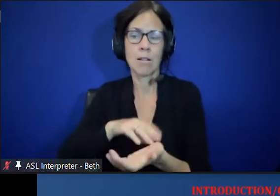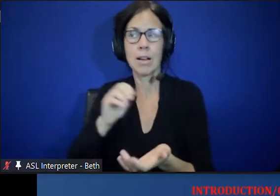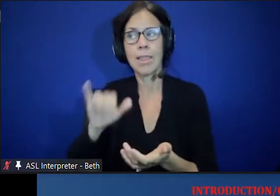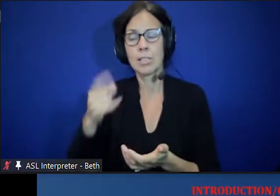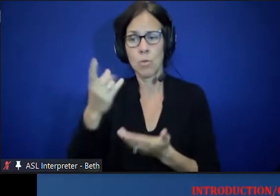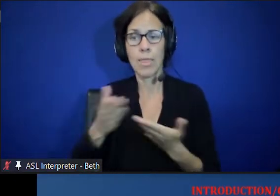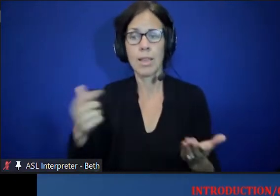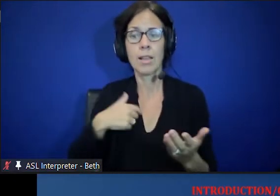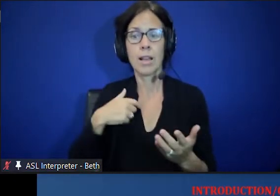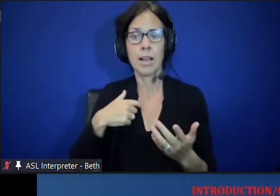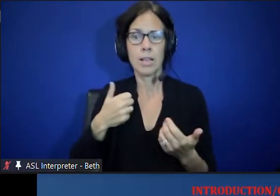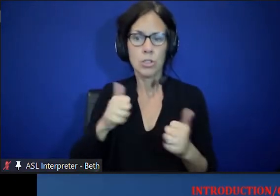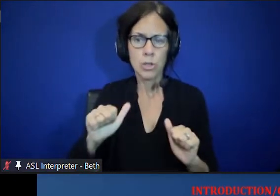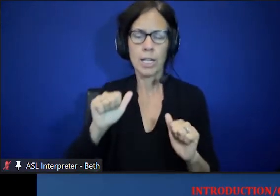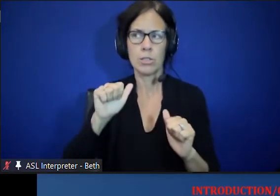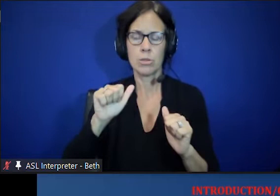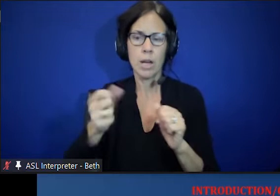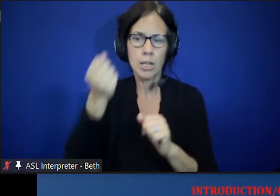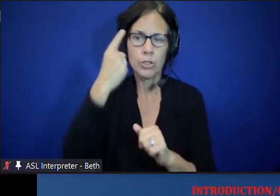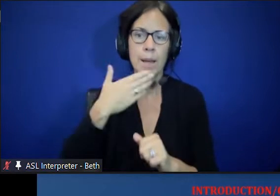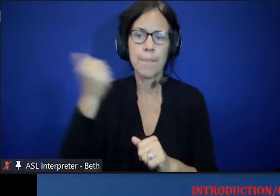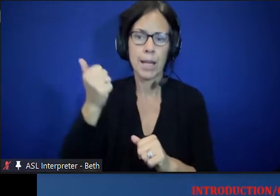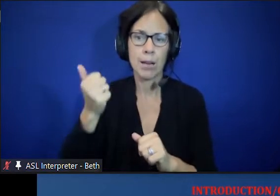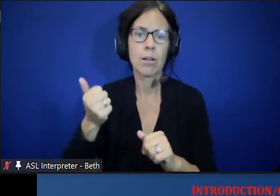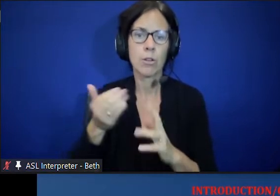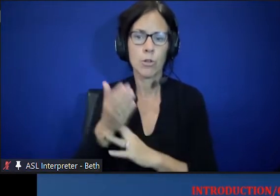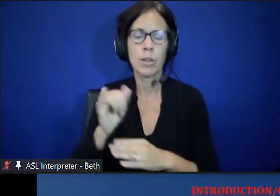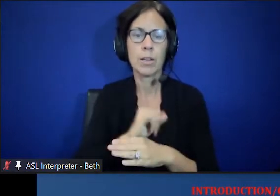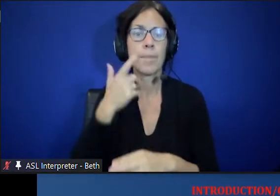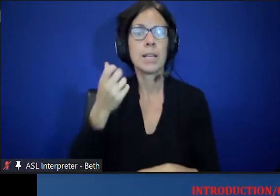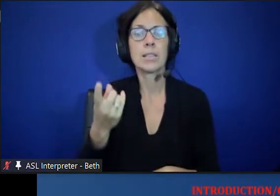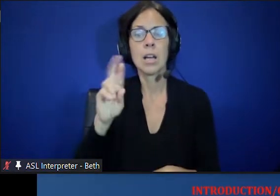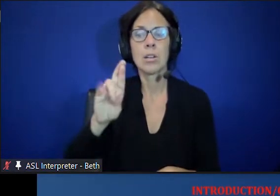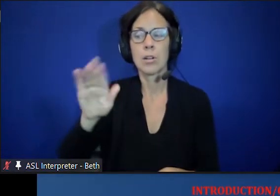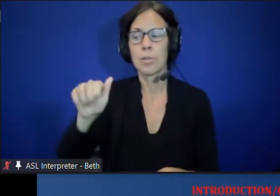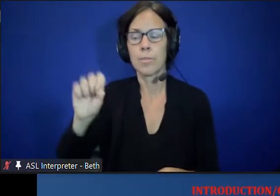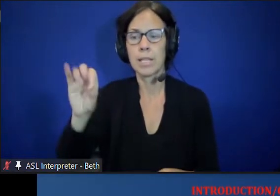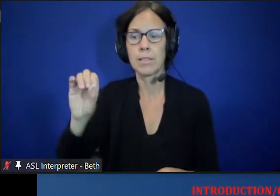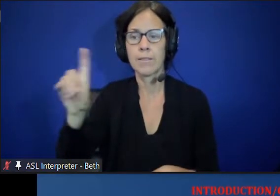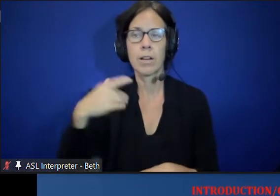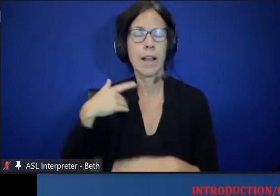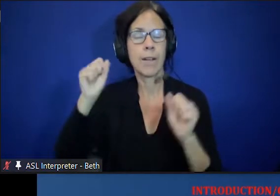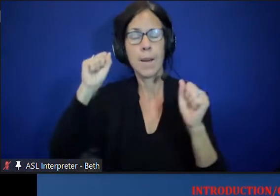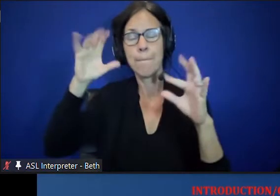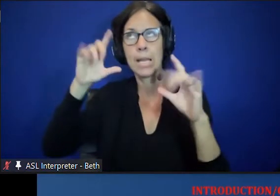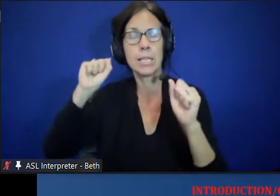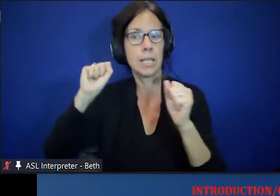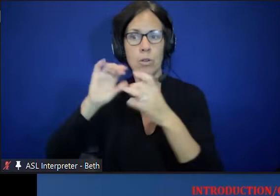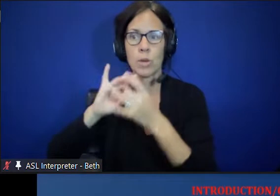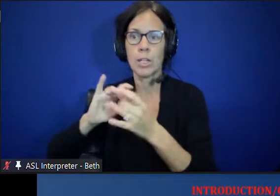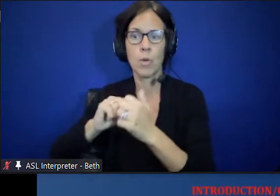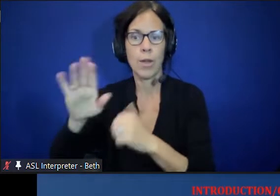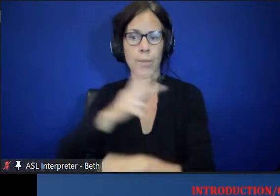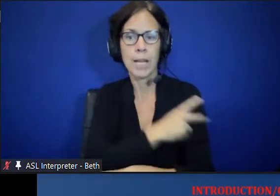I really sought to understand better throughout this internship, because Dr. Bashford has such an amazing relationship with her patients. And that's one